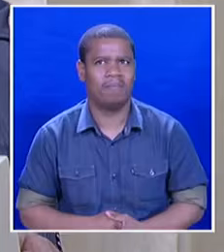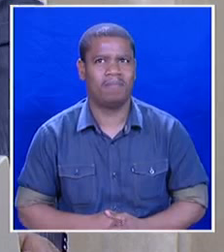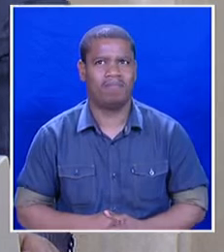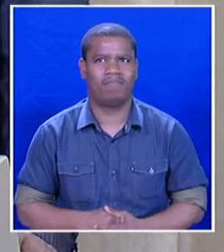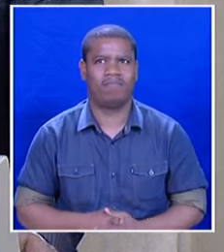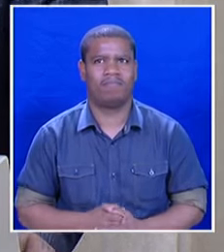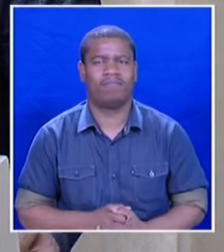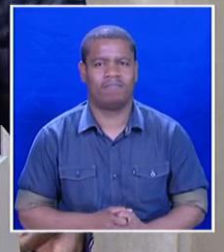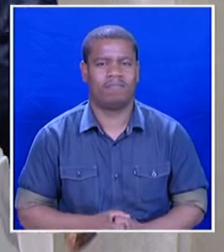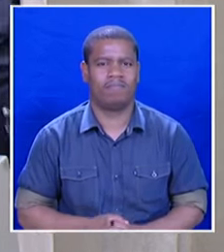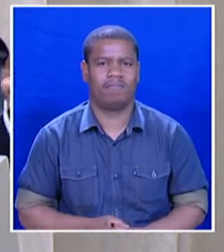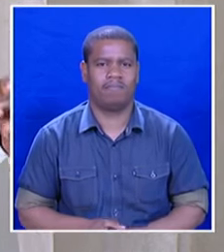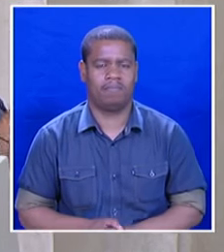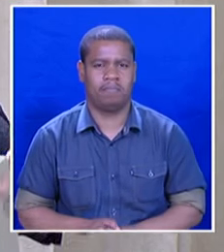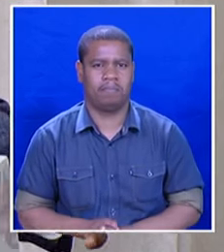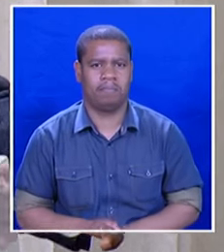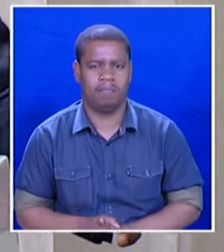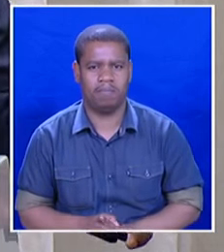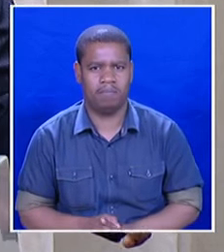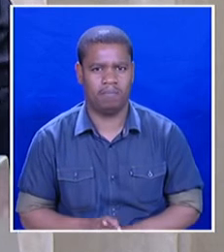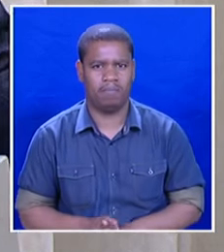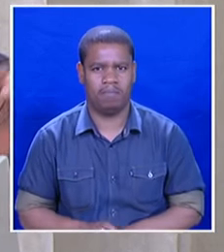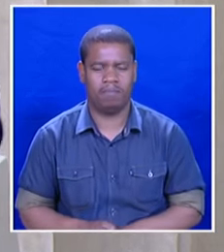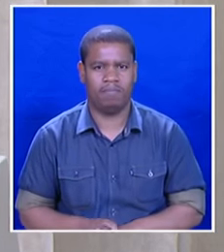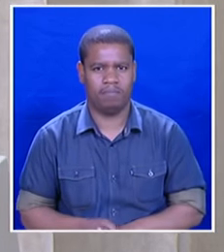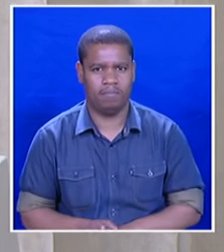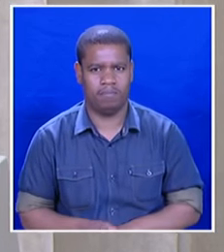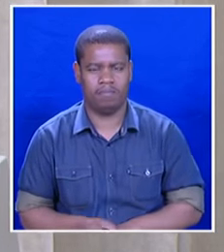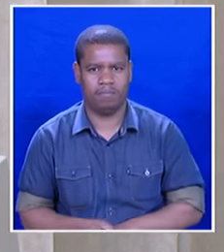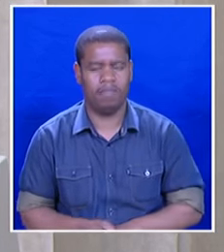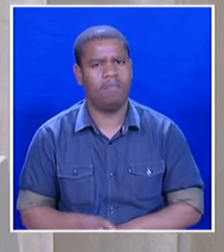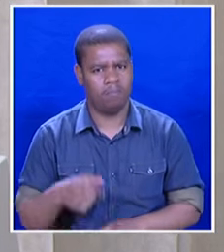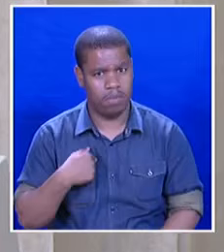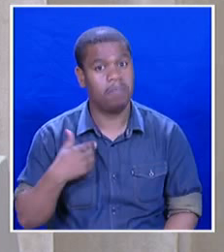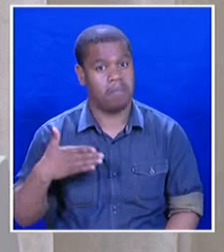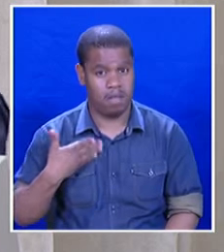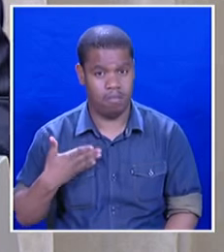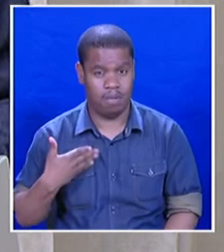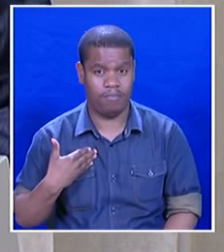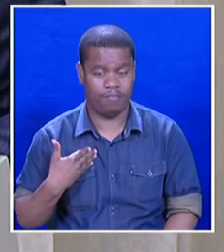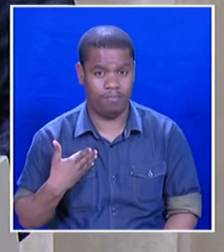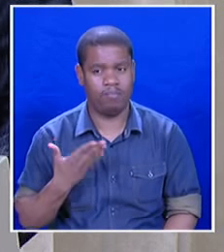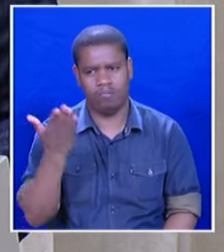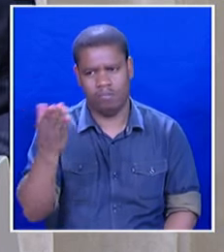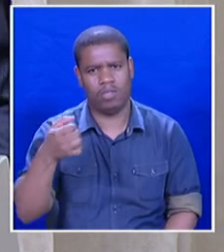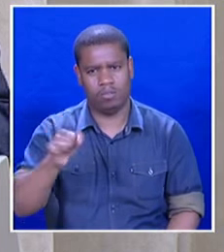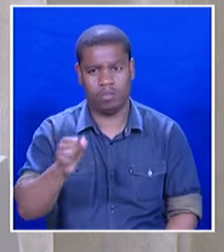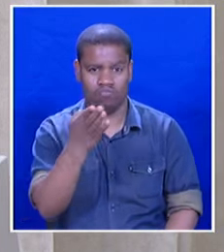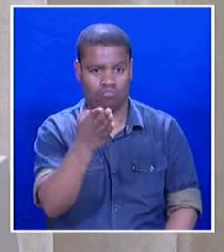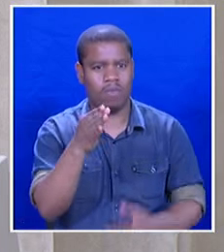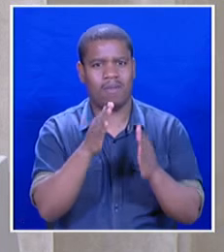There are a plethora of them. I'm quite happy, Honorable Chairperson, Honorable Member, to